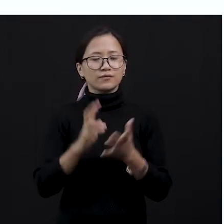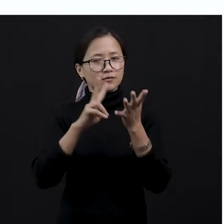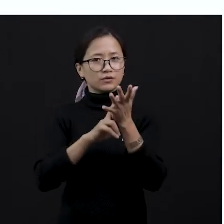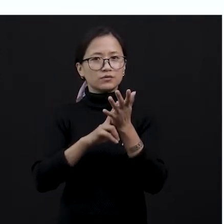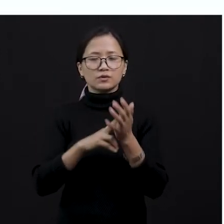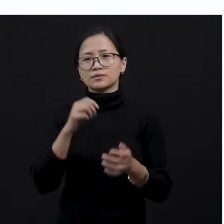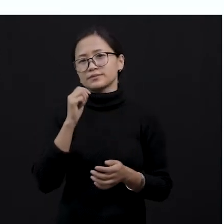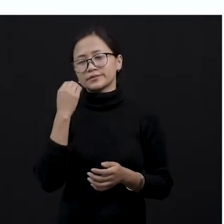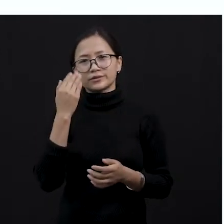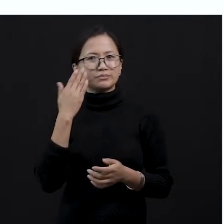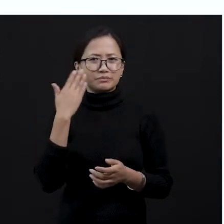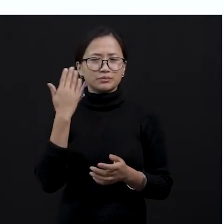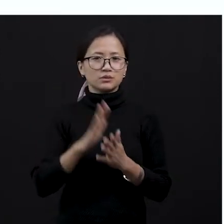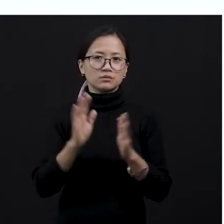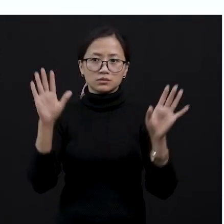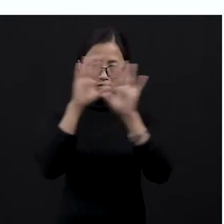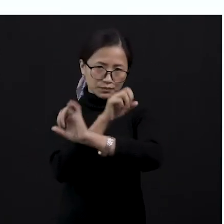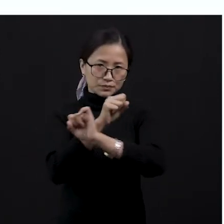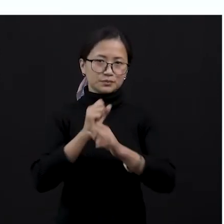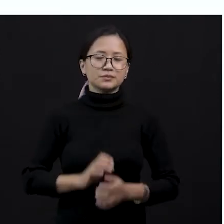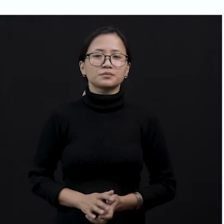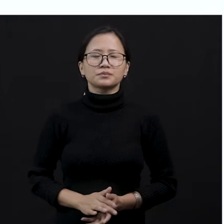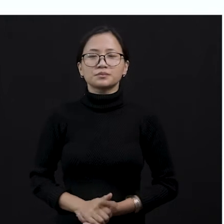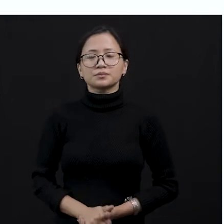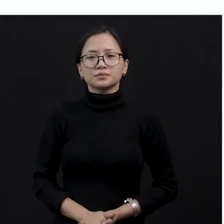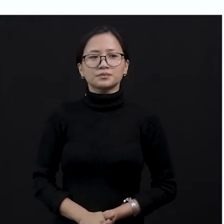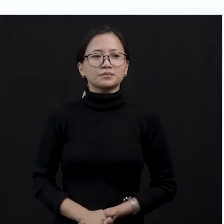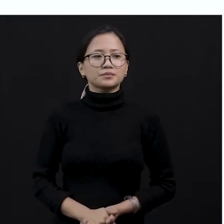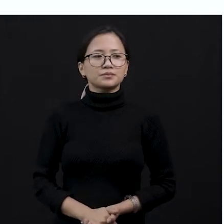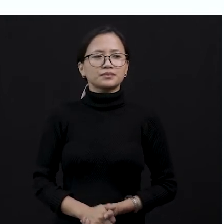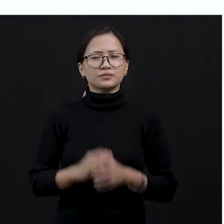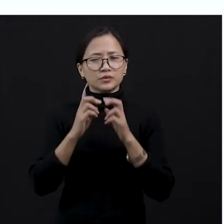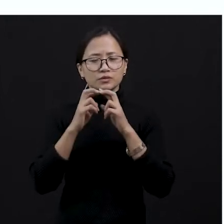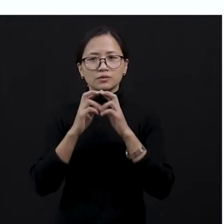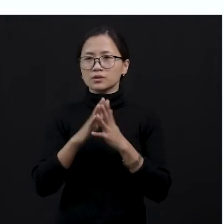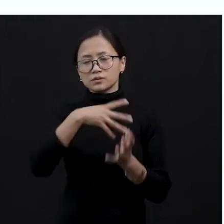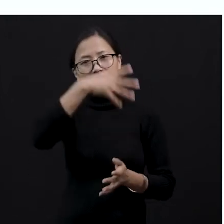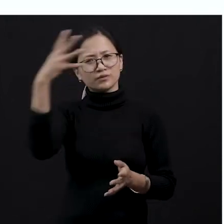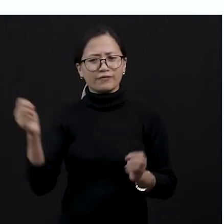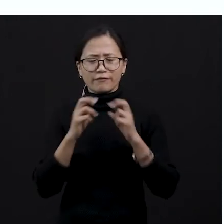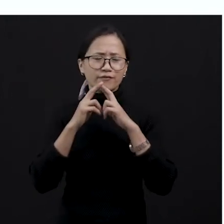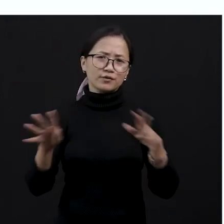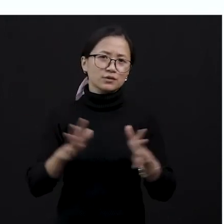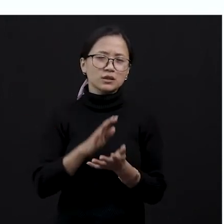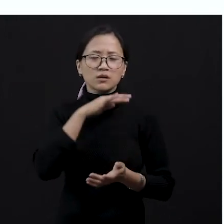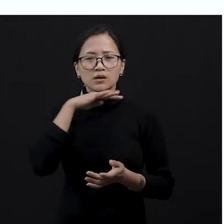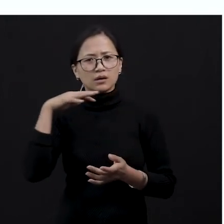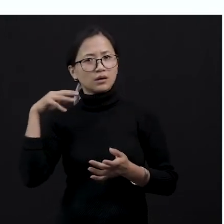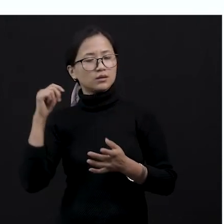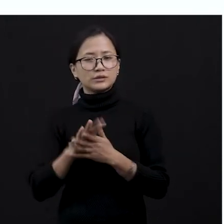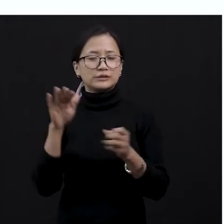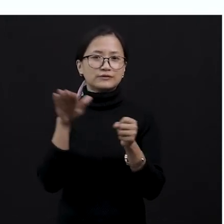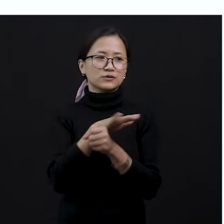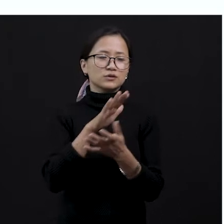and V, violet. So see, it is very colorful, right? The rainbow is very colorful, and it